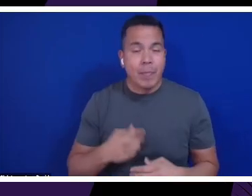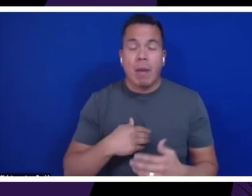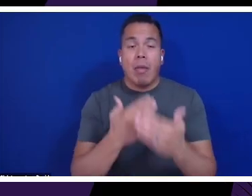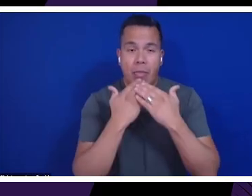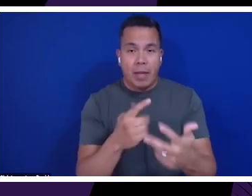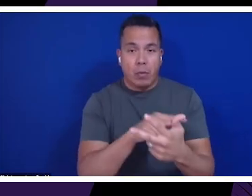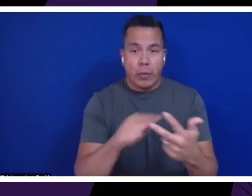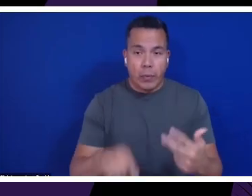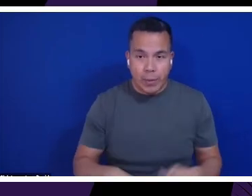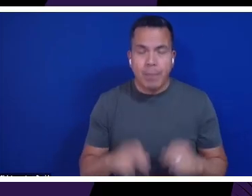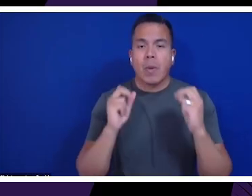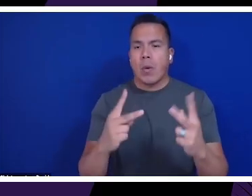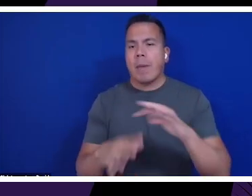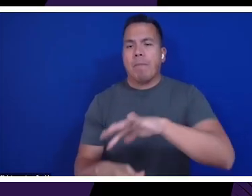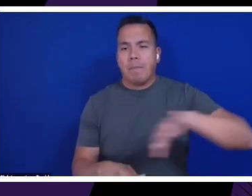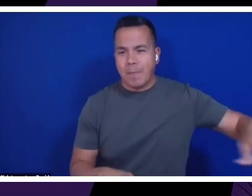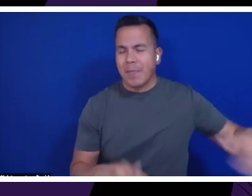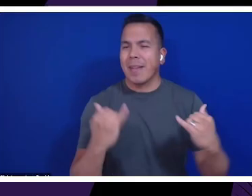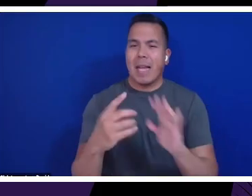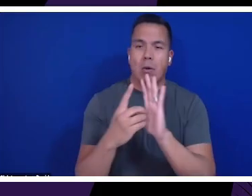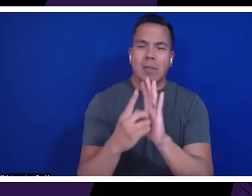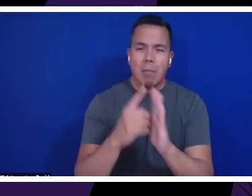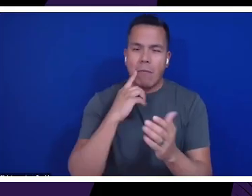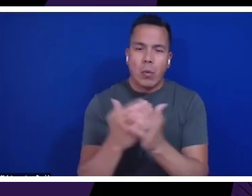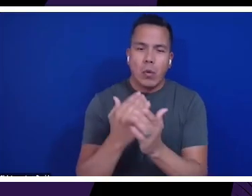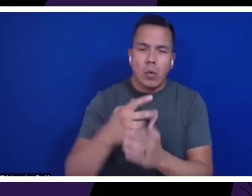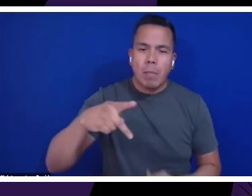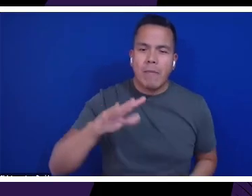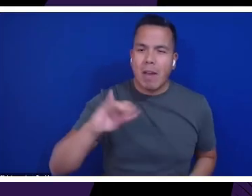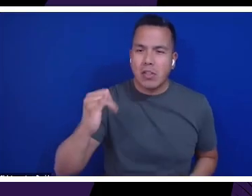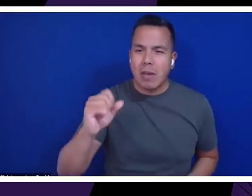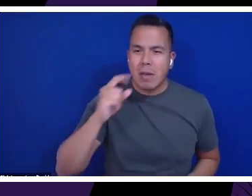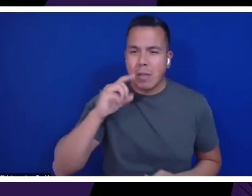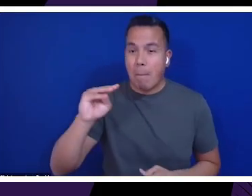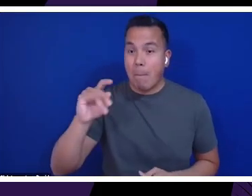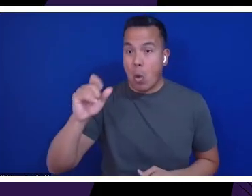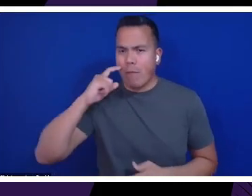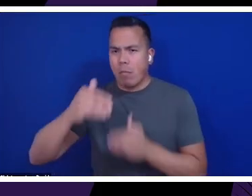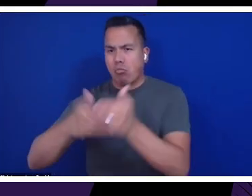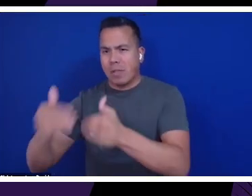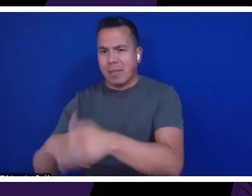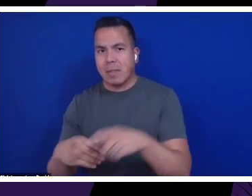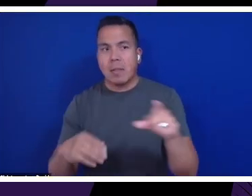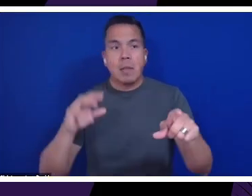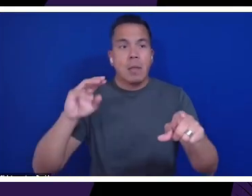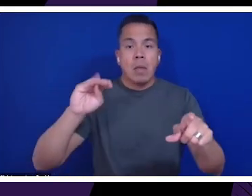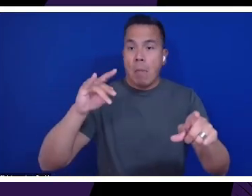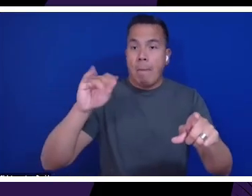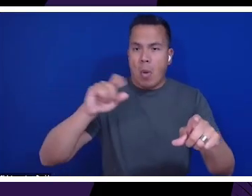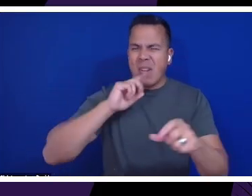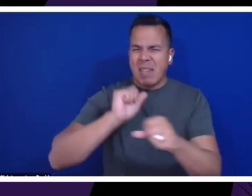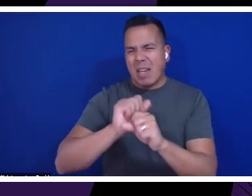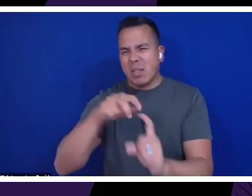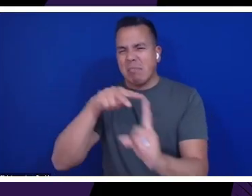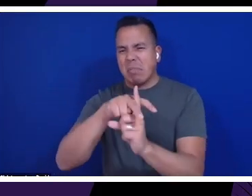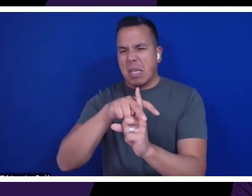a little demo of the new P5.js mode for processing. So a mode is really a plugin of sorts,